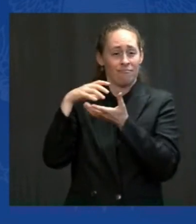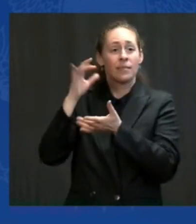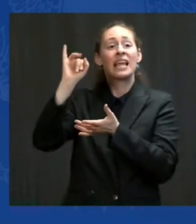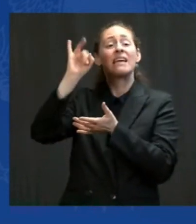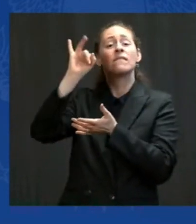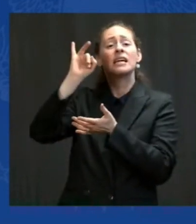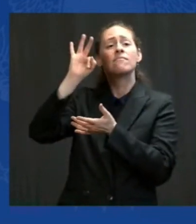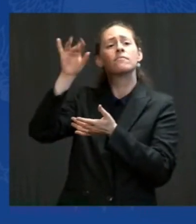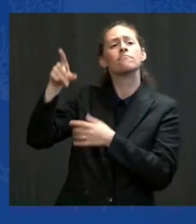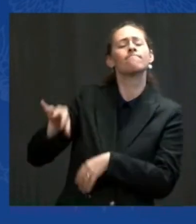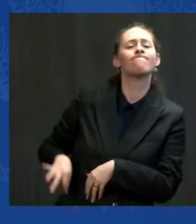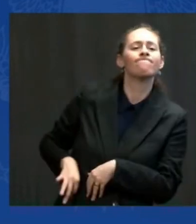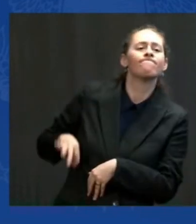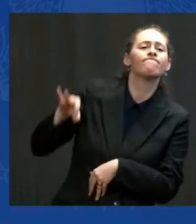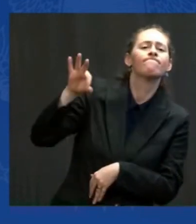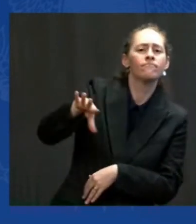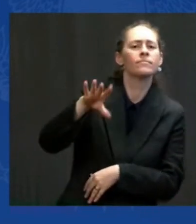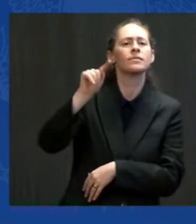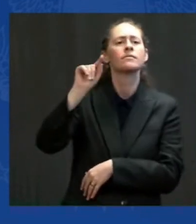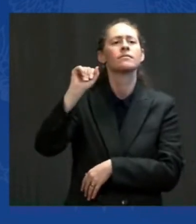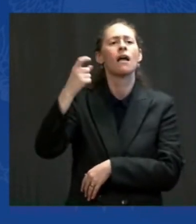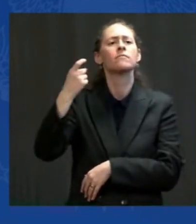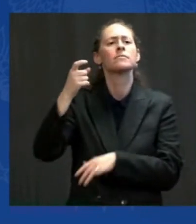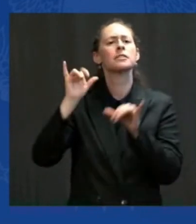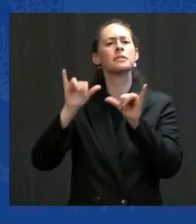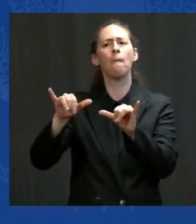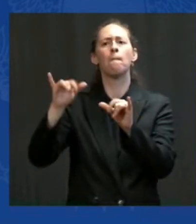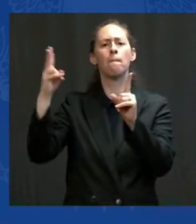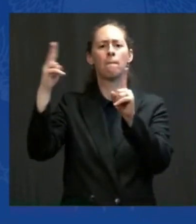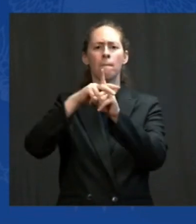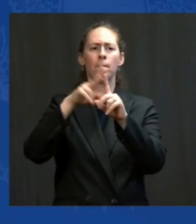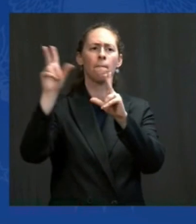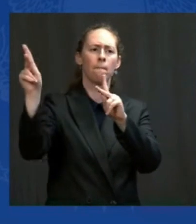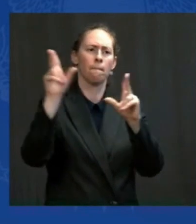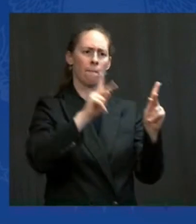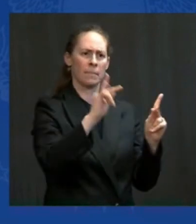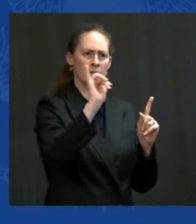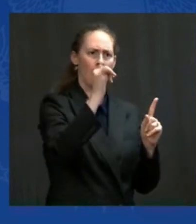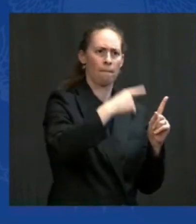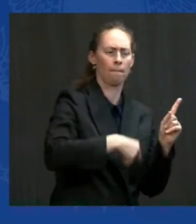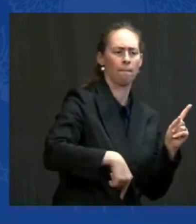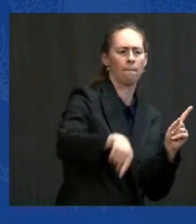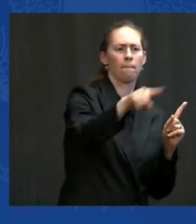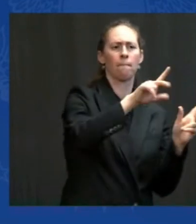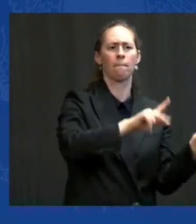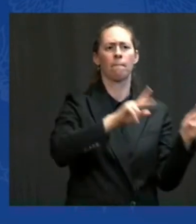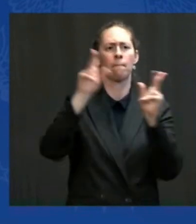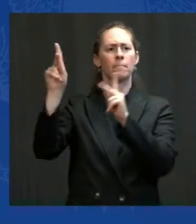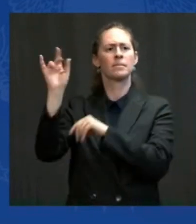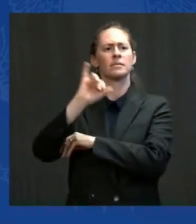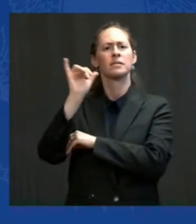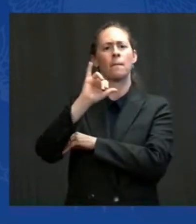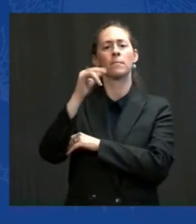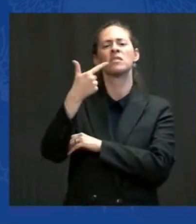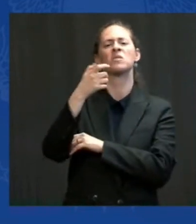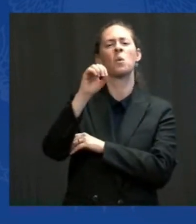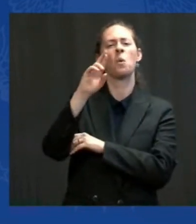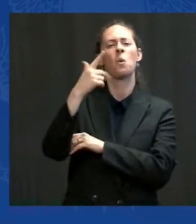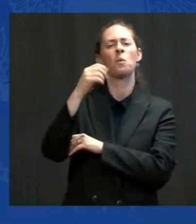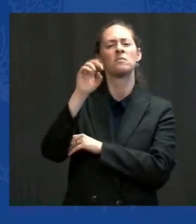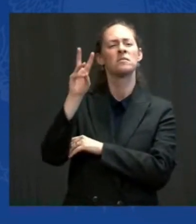income tax the same as it was under President George W. Bush, that would